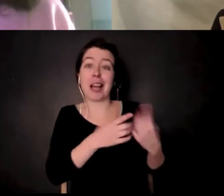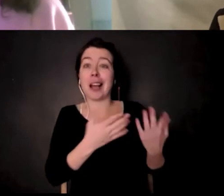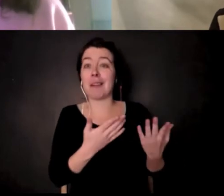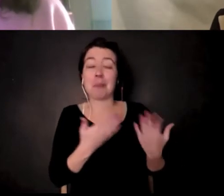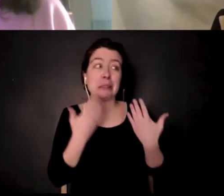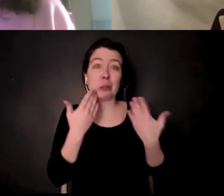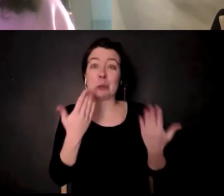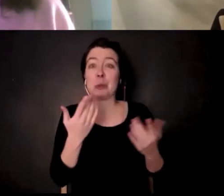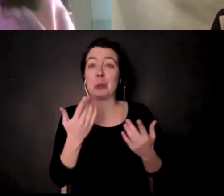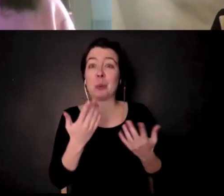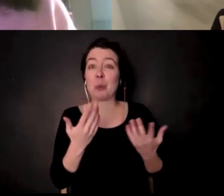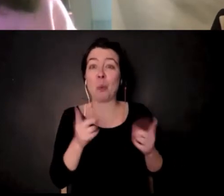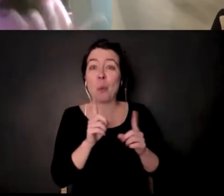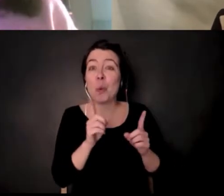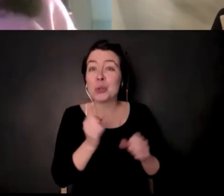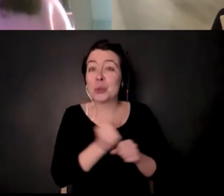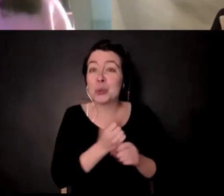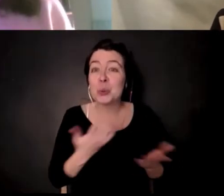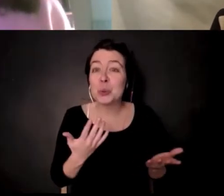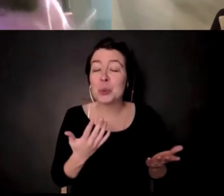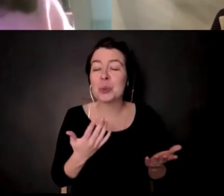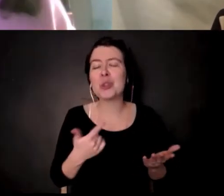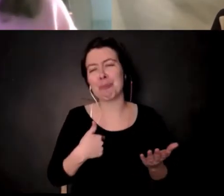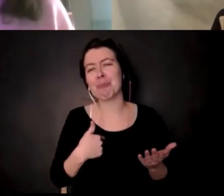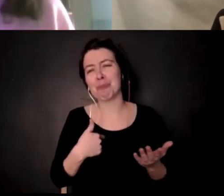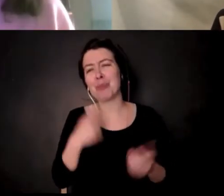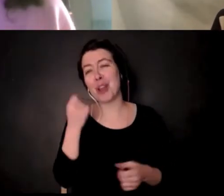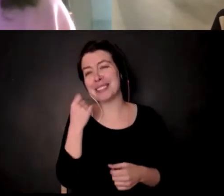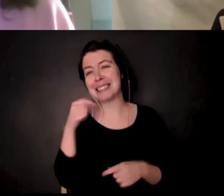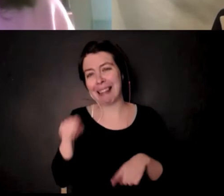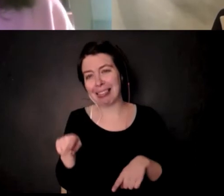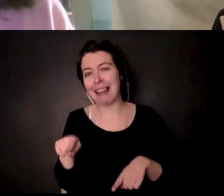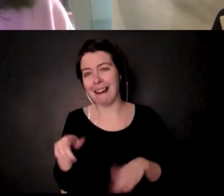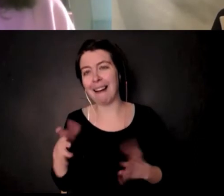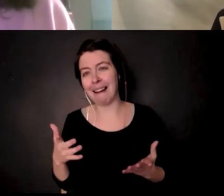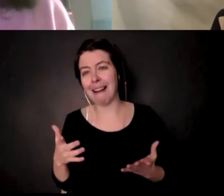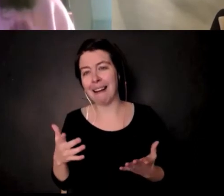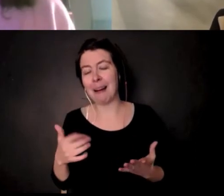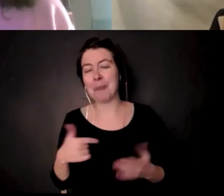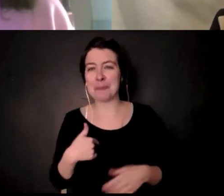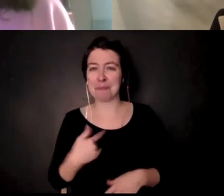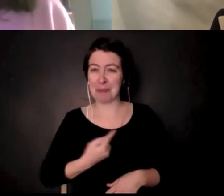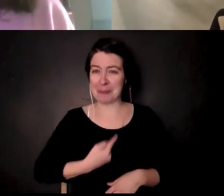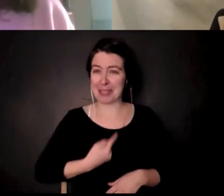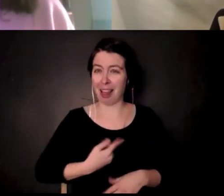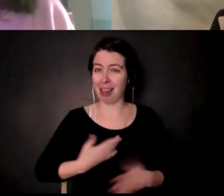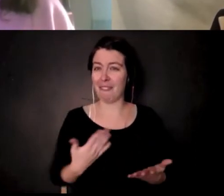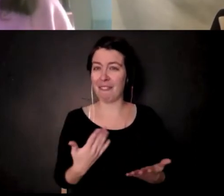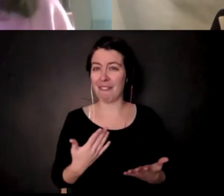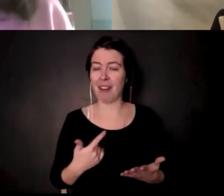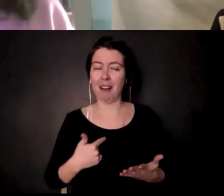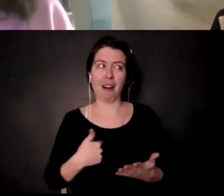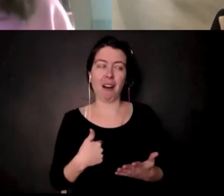am empathetic to that. But I think I was quite disappointed because I wasn't really getting any insights or anything different to what I was